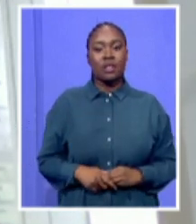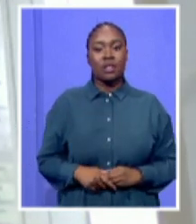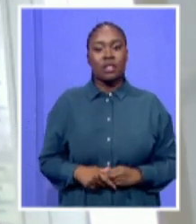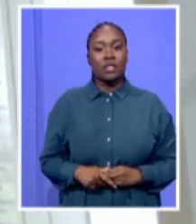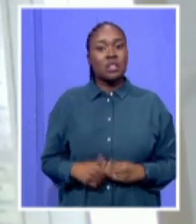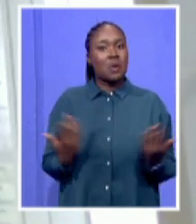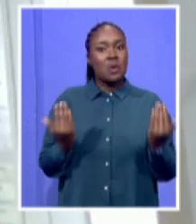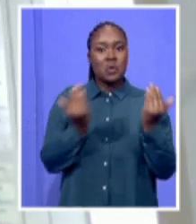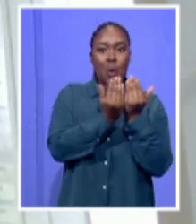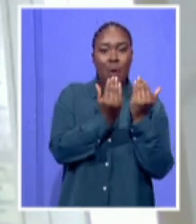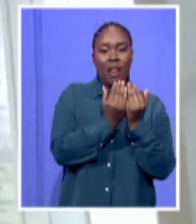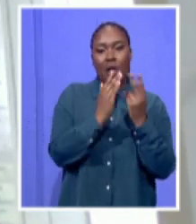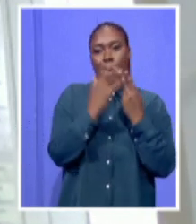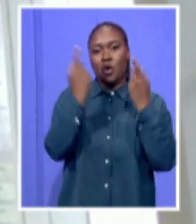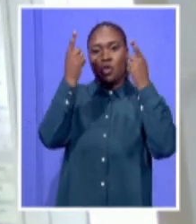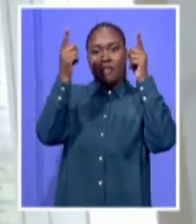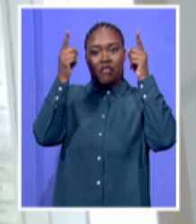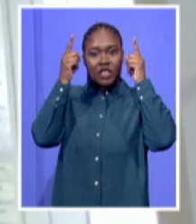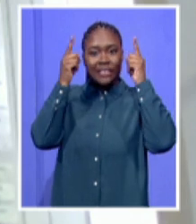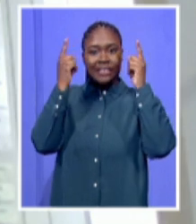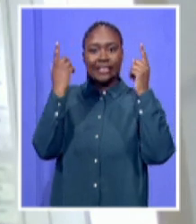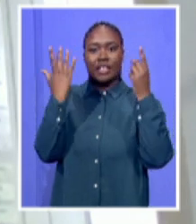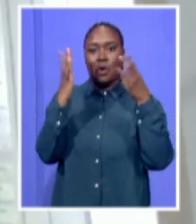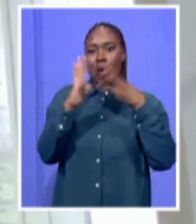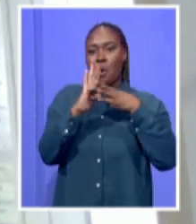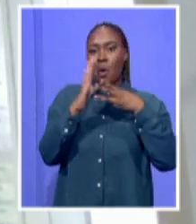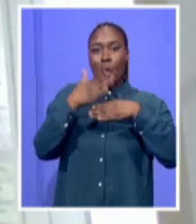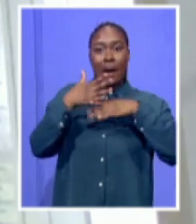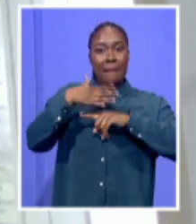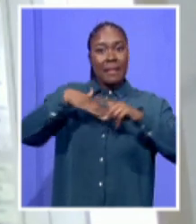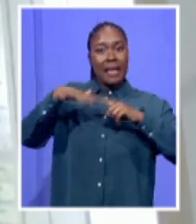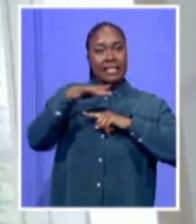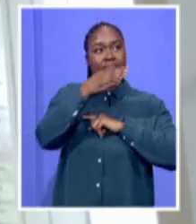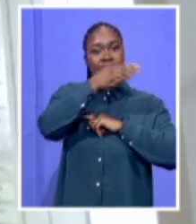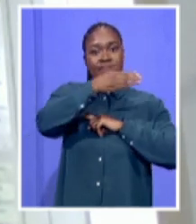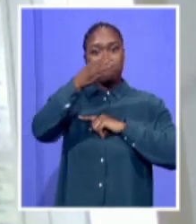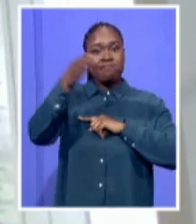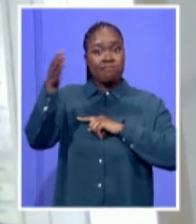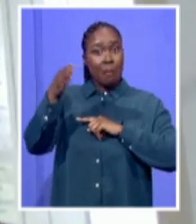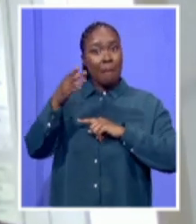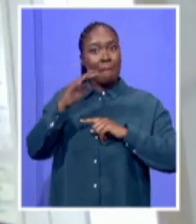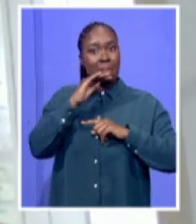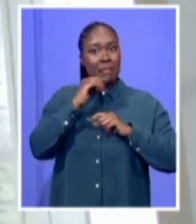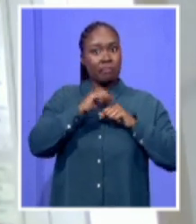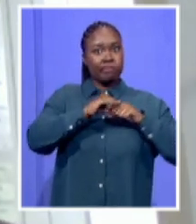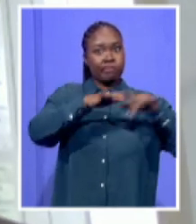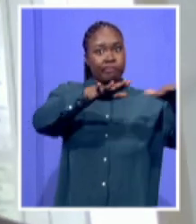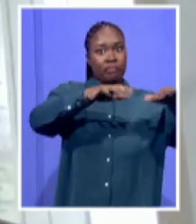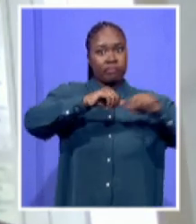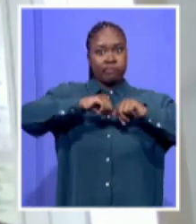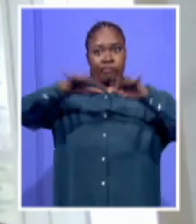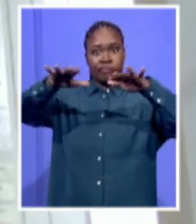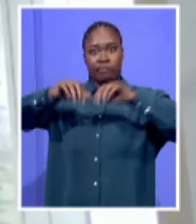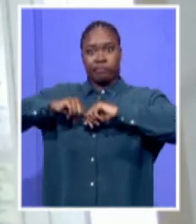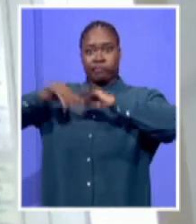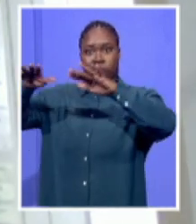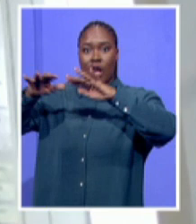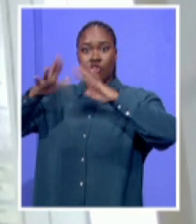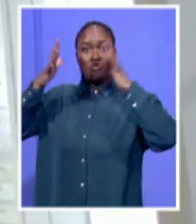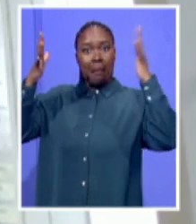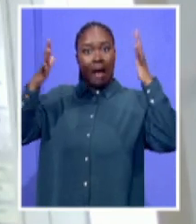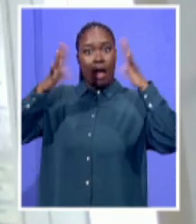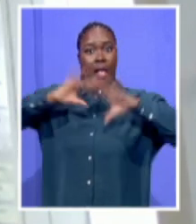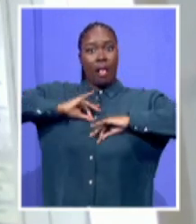schools nor universities nor workplaces are particular nodes of flare-ups. Obviously, if we do see that happening and if